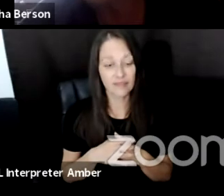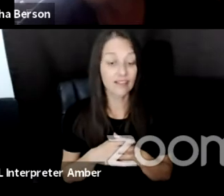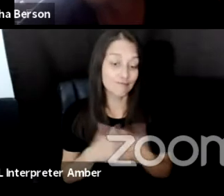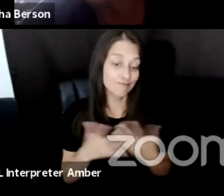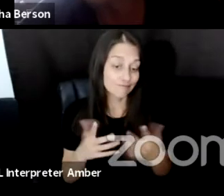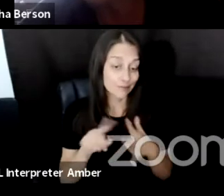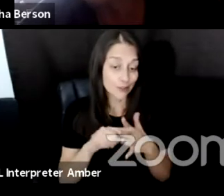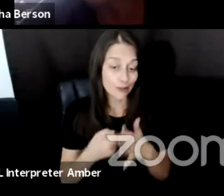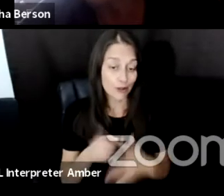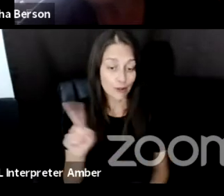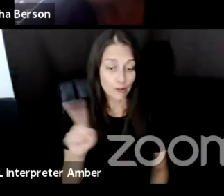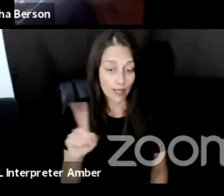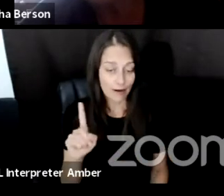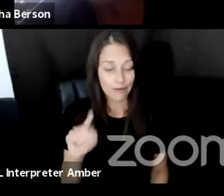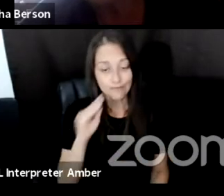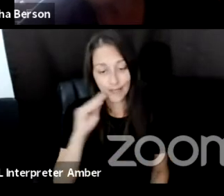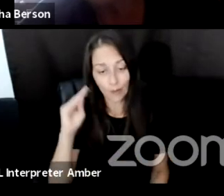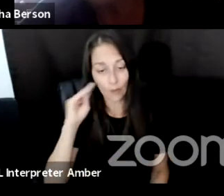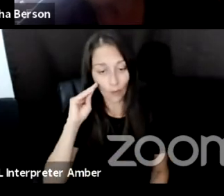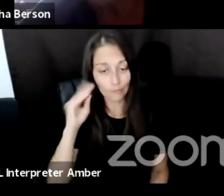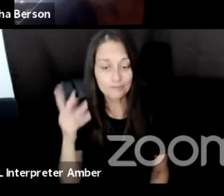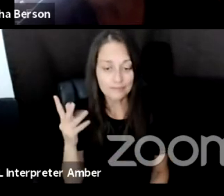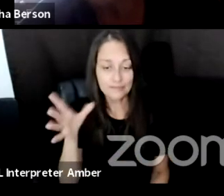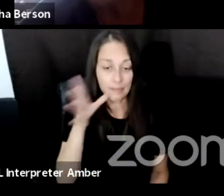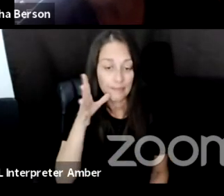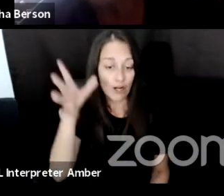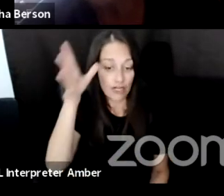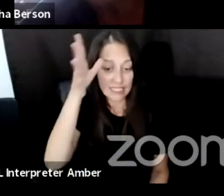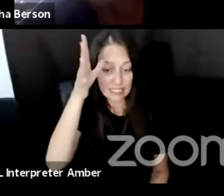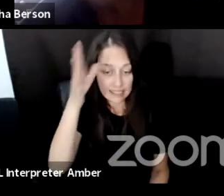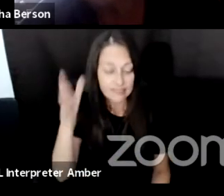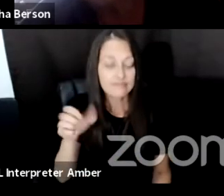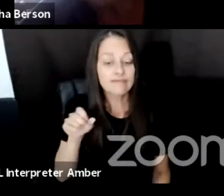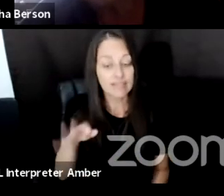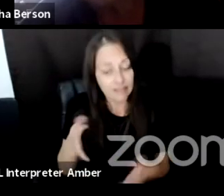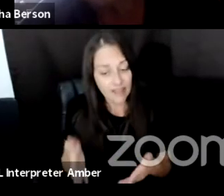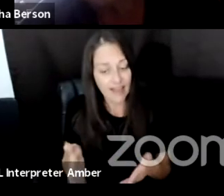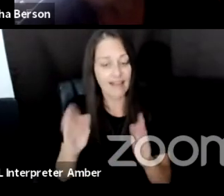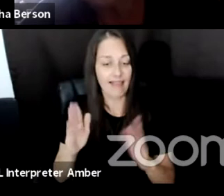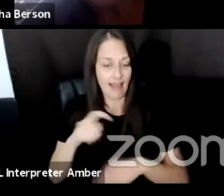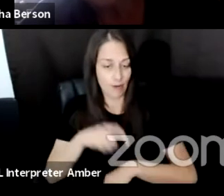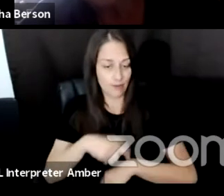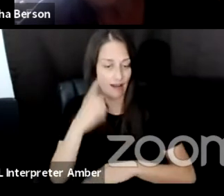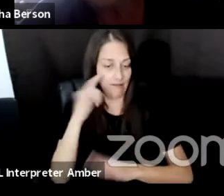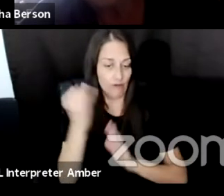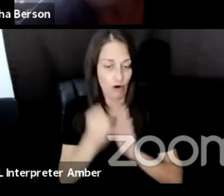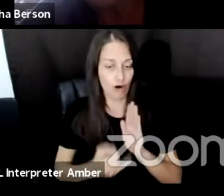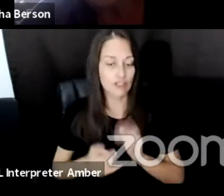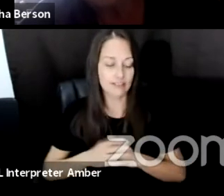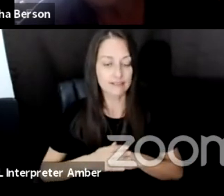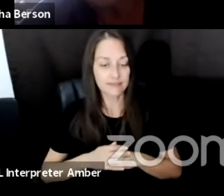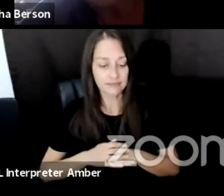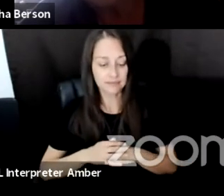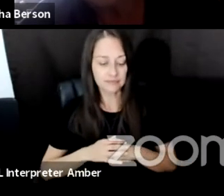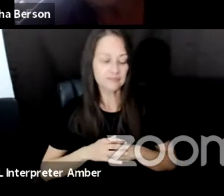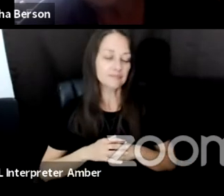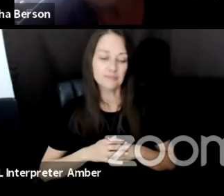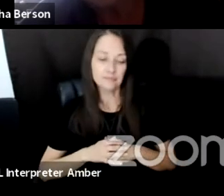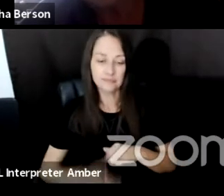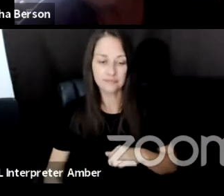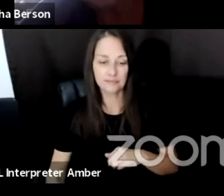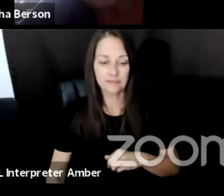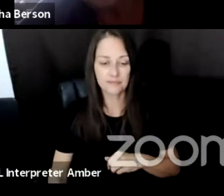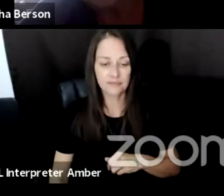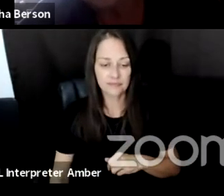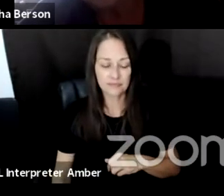home, you know, with parents who are willing to like, you know, make time for that kind of stuff. But also like